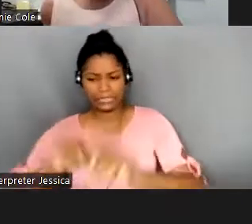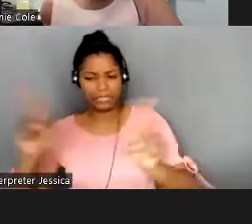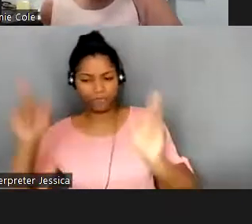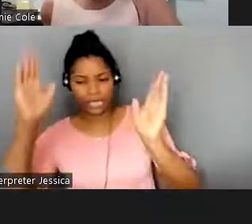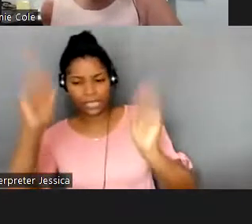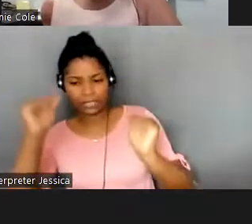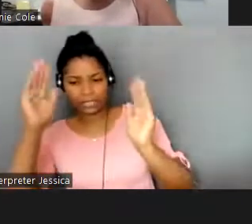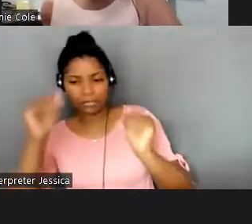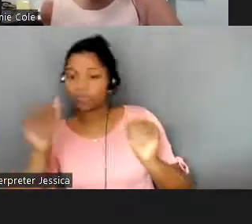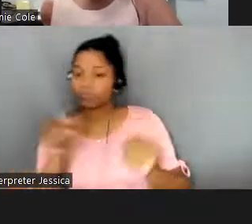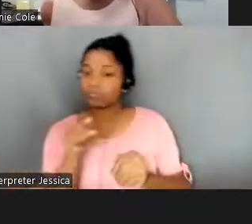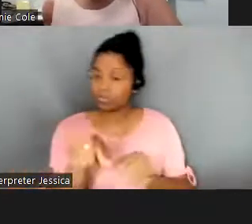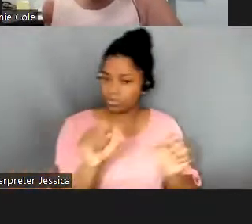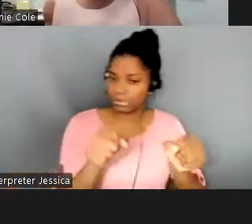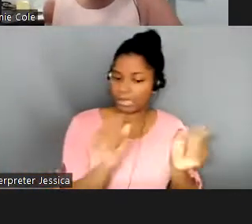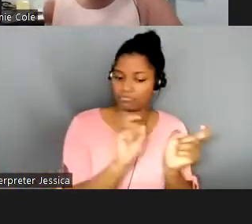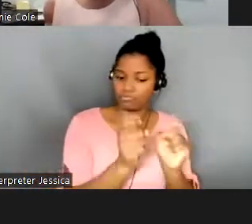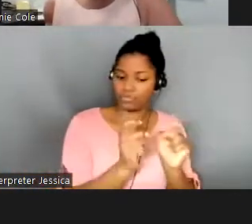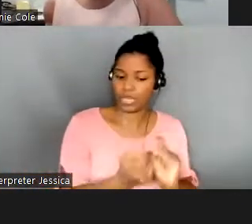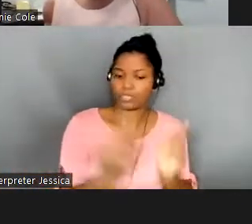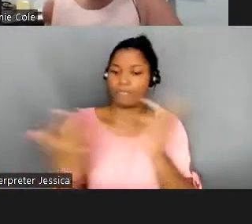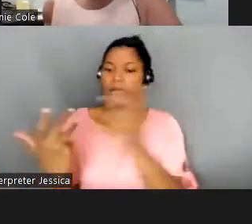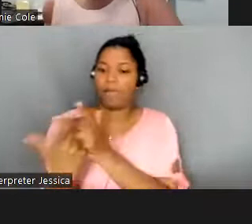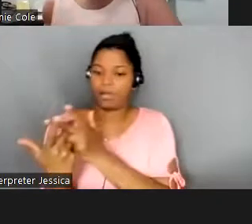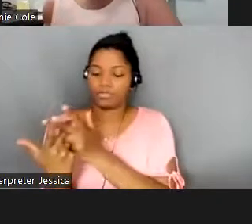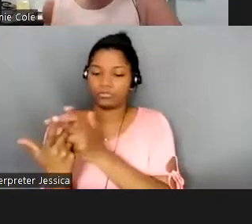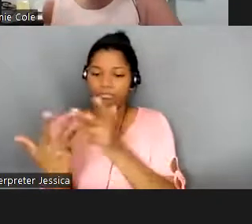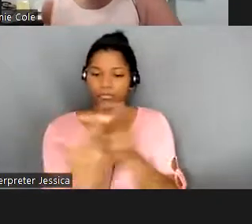your initial plan to make things work for everyone.